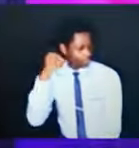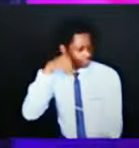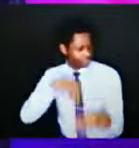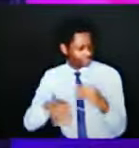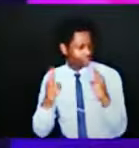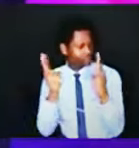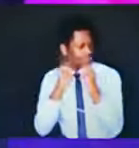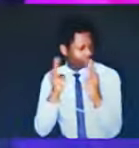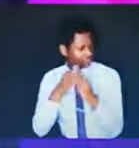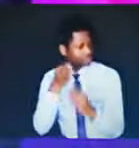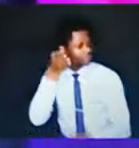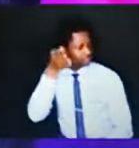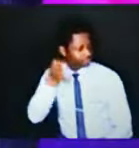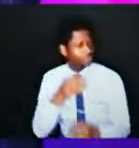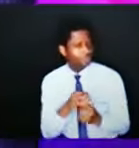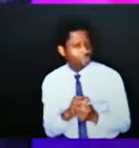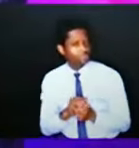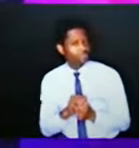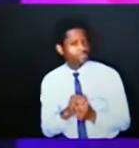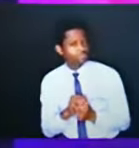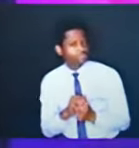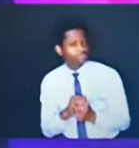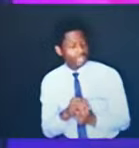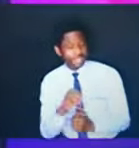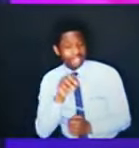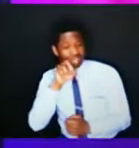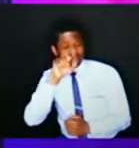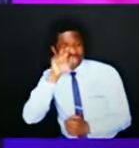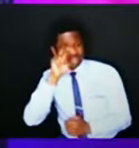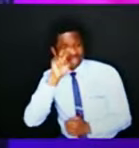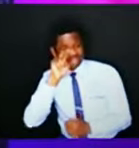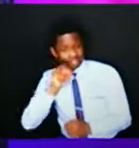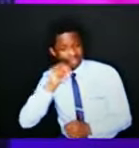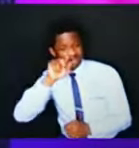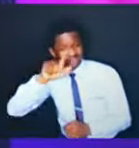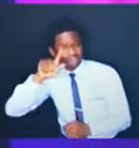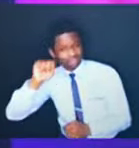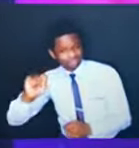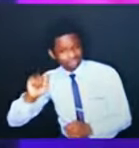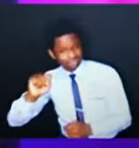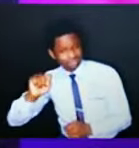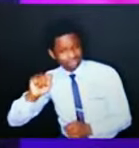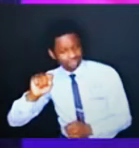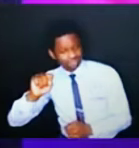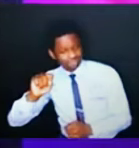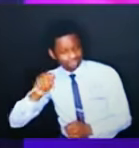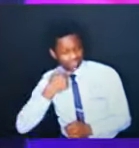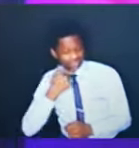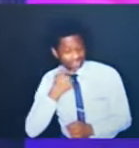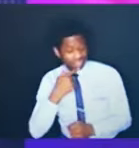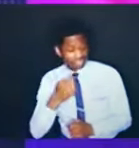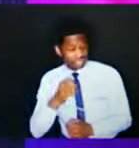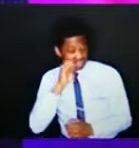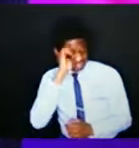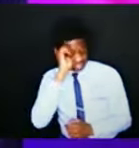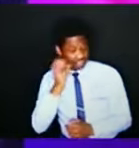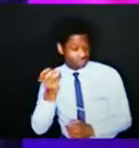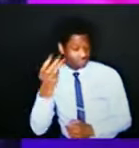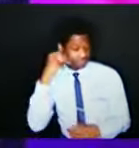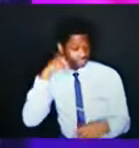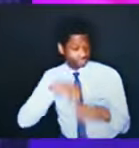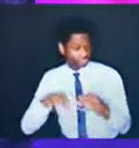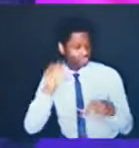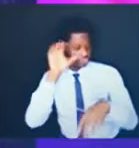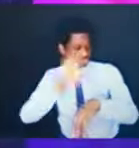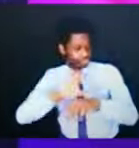oka yen agyanom no eho. The New Living Translation says that he was in the congregation. Okay kan ya no chere